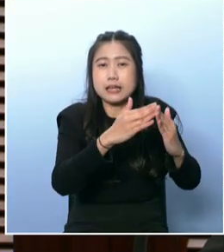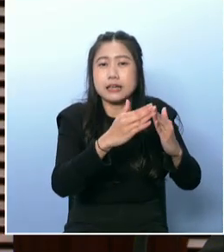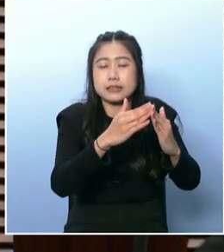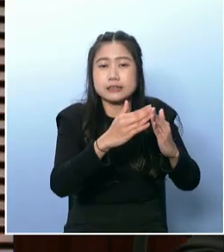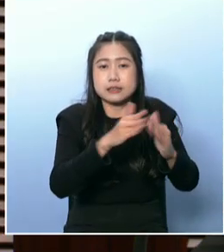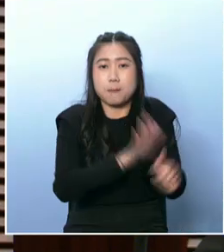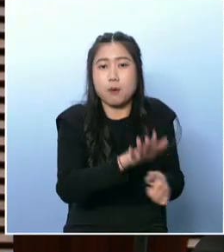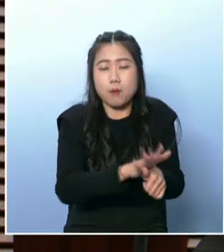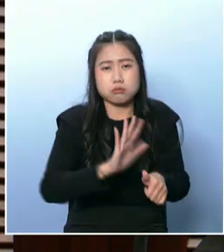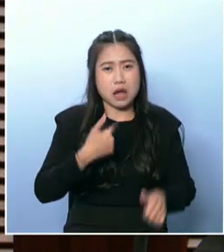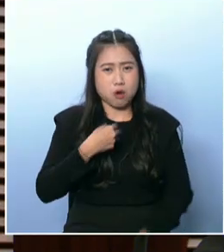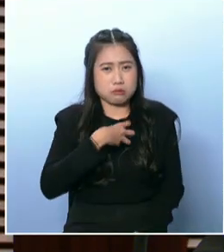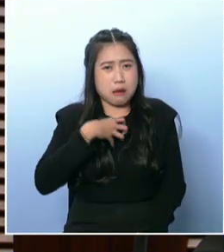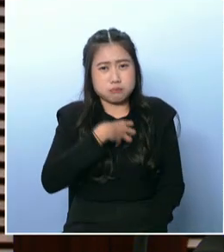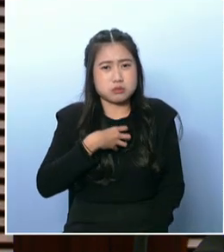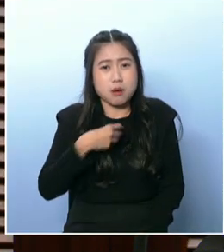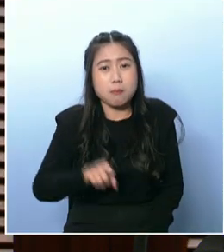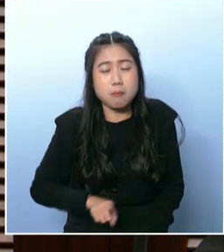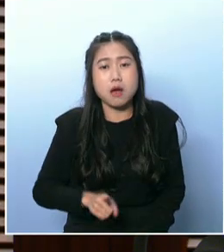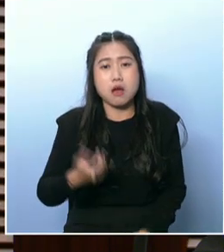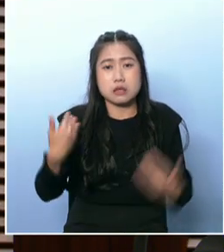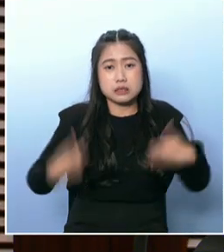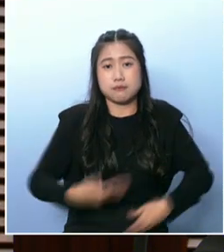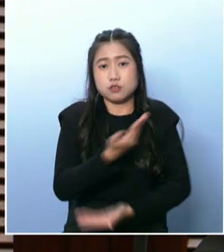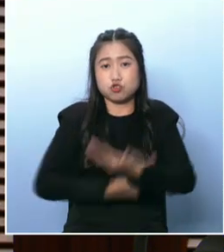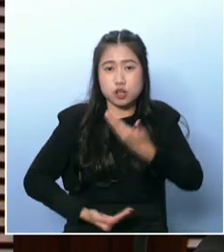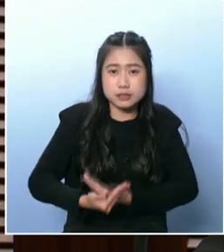PWDs. But I'm worried that